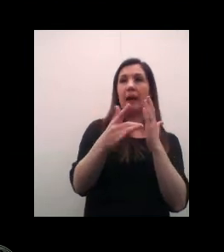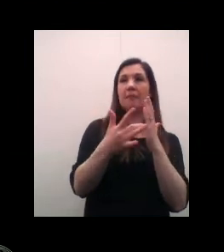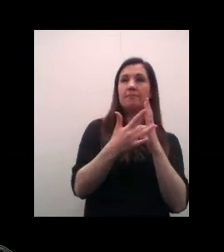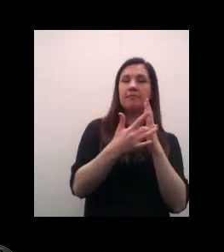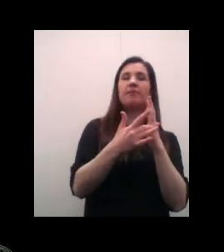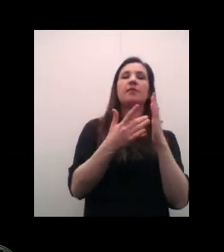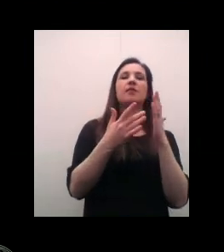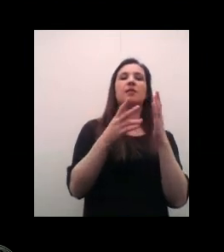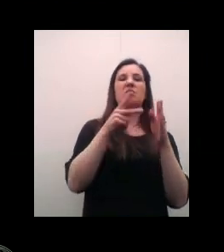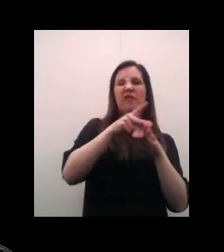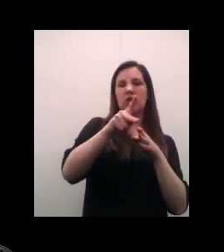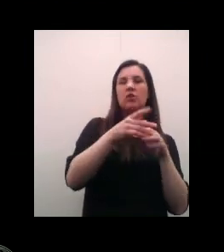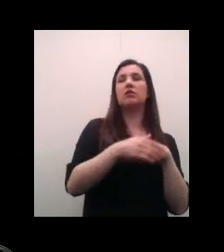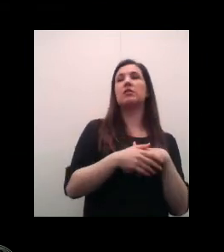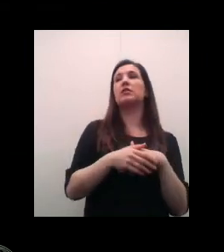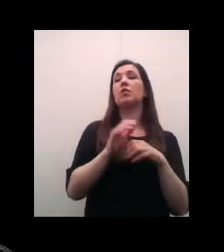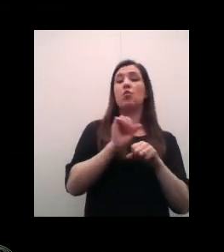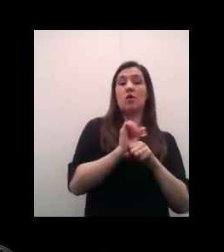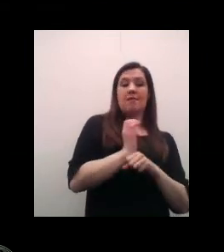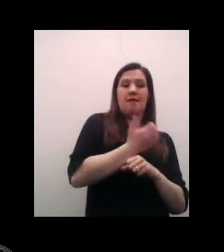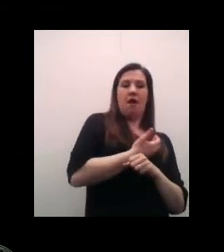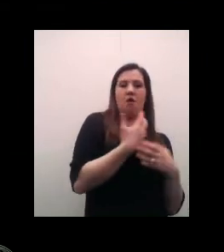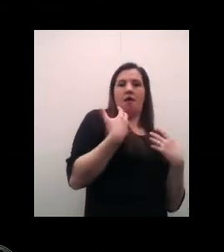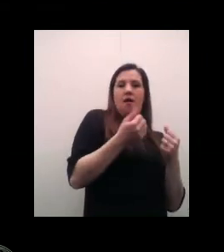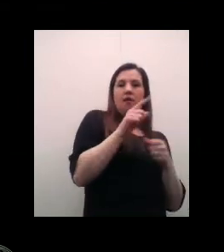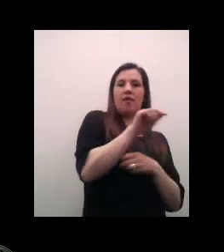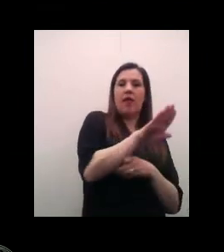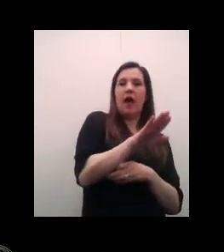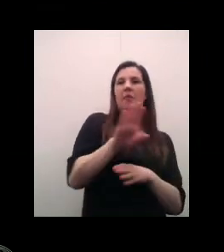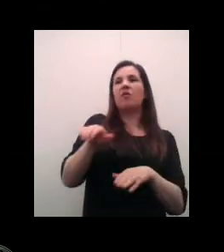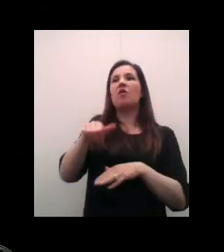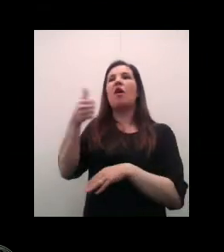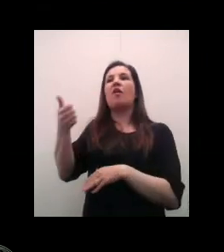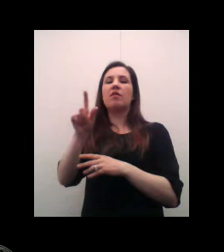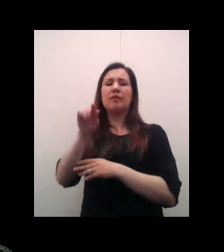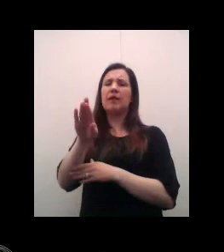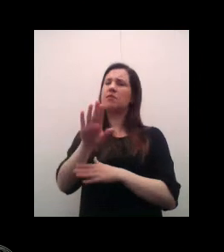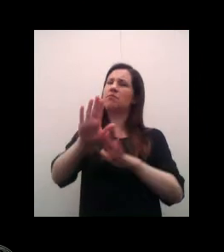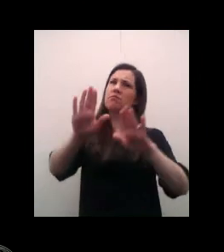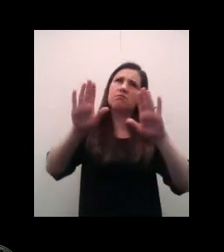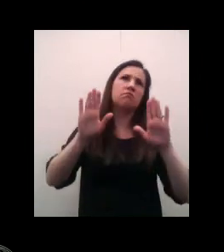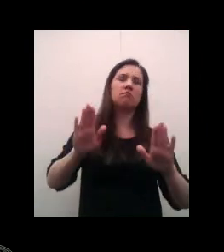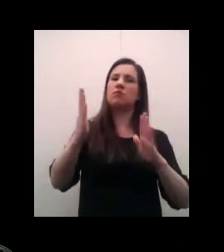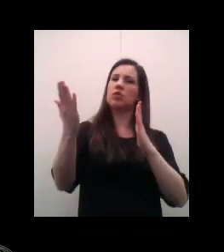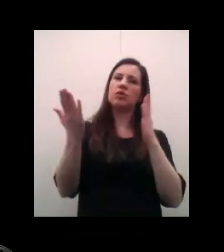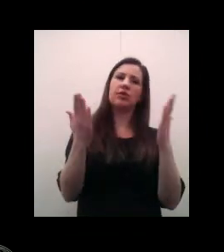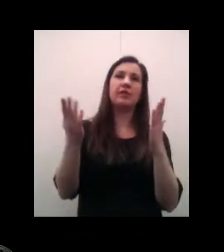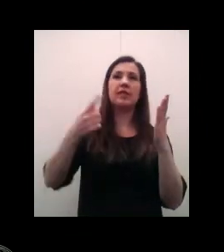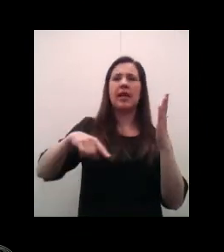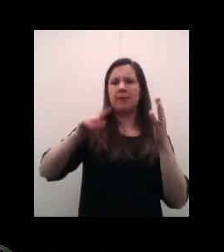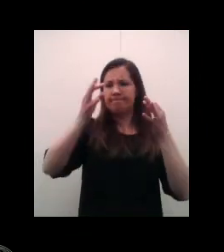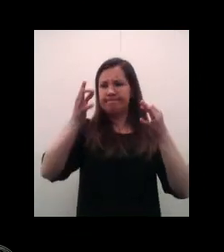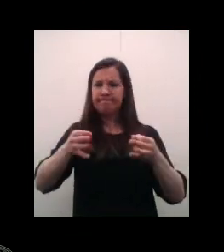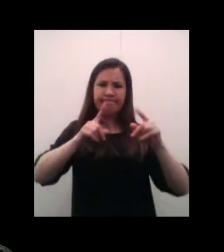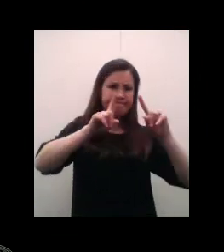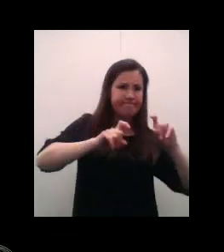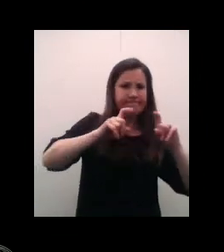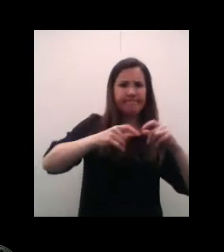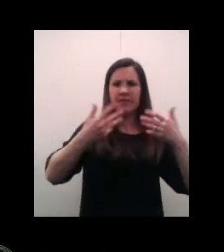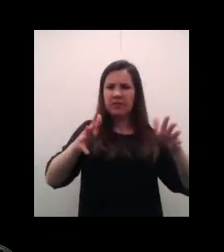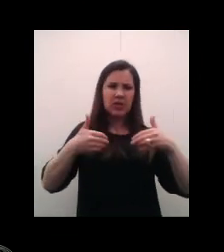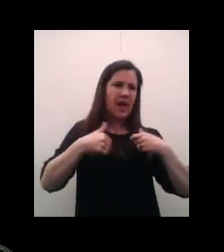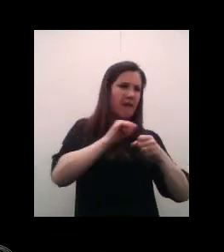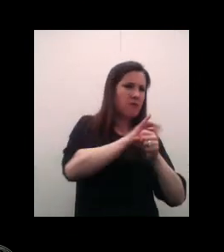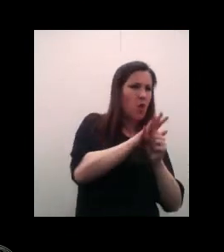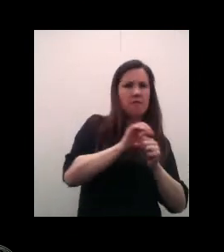health lab or one of the other labs locally. They're providing incredible service. They're the ones that are determining whether somebody is